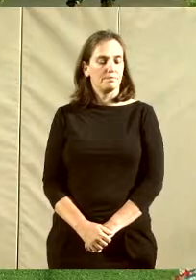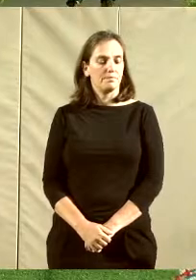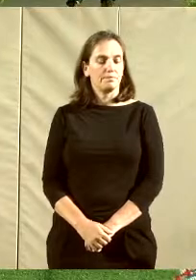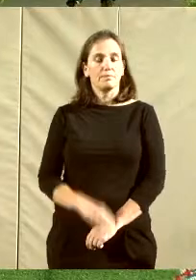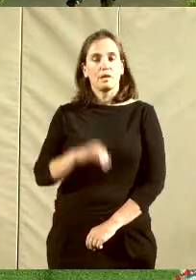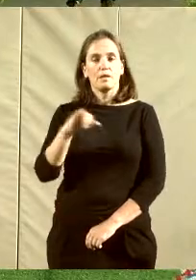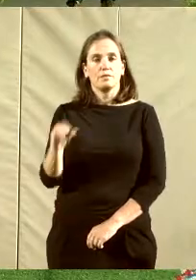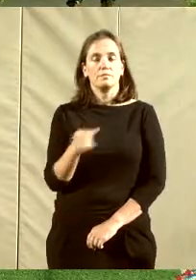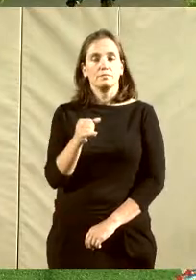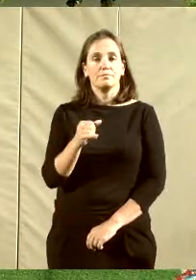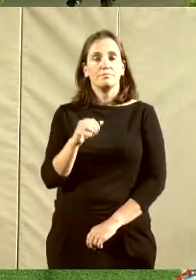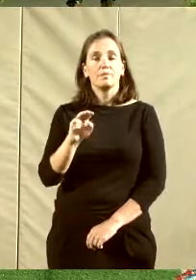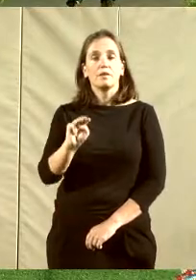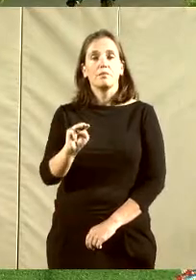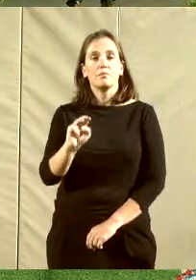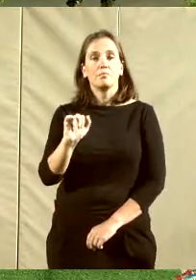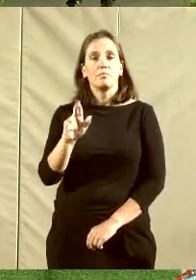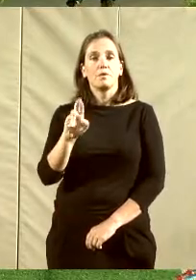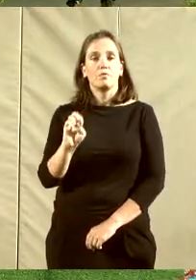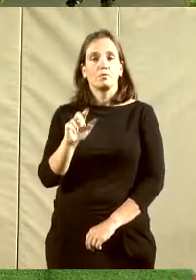Jonathan Mireles Loyola.